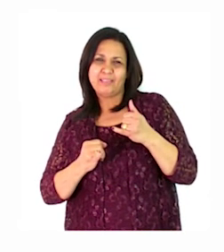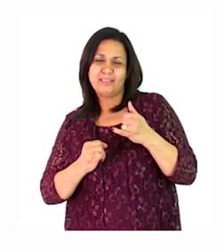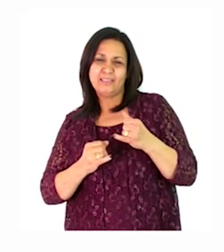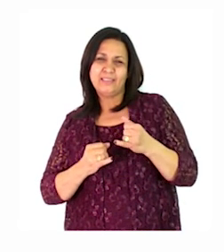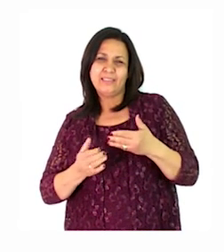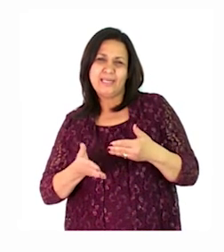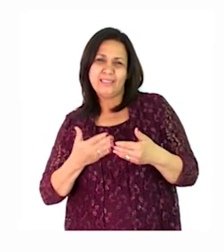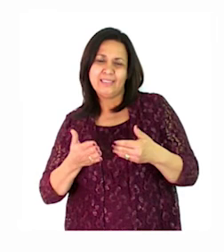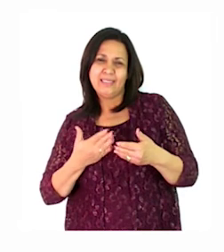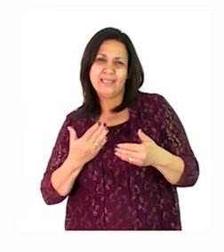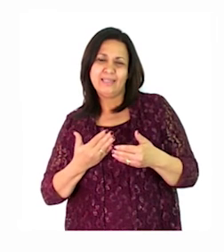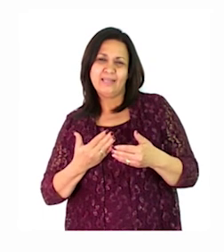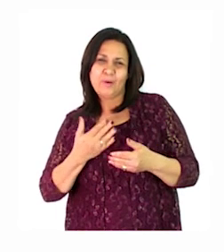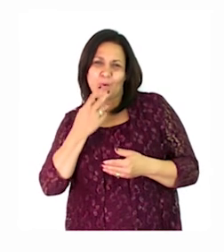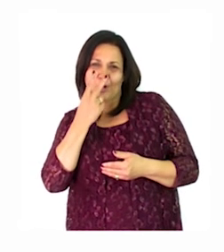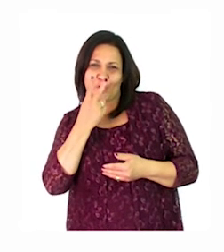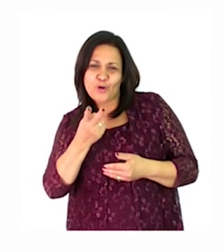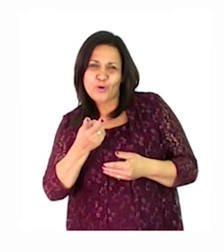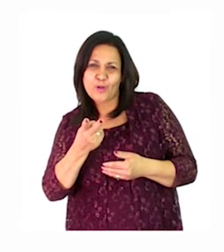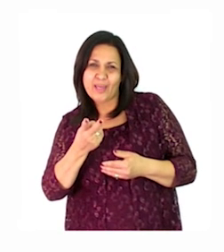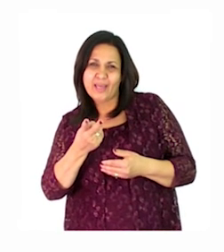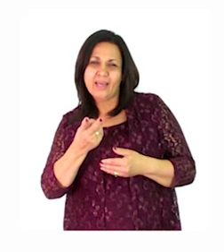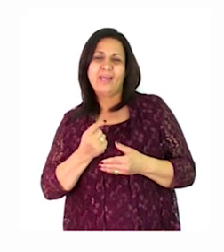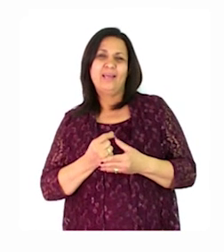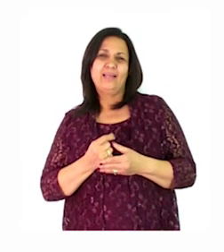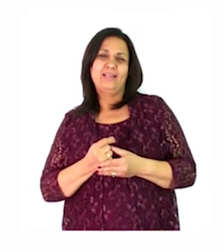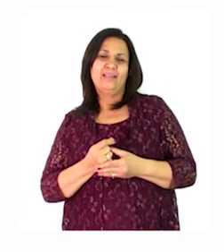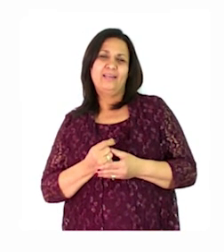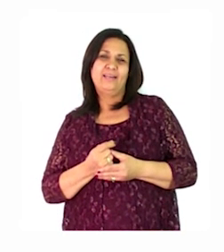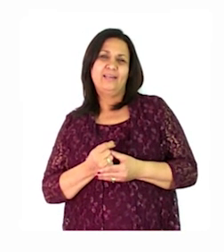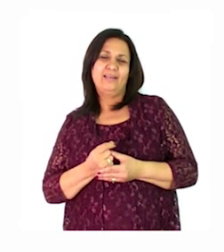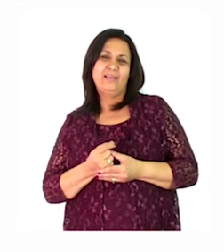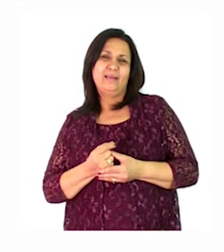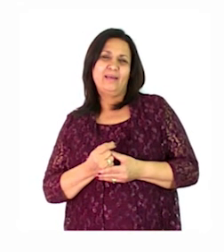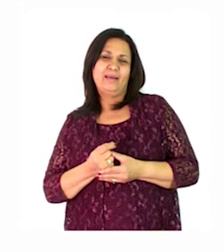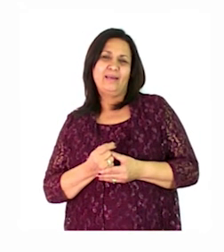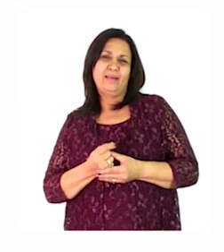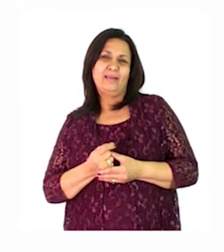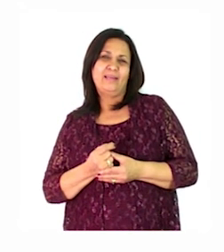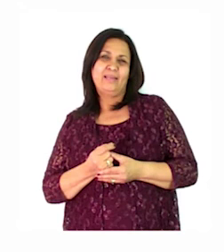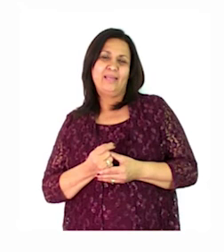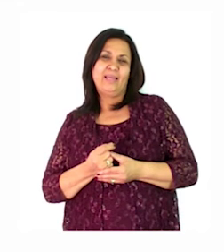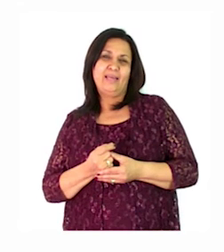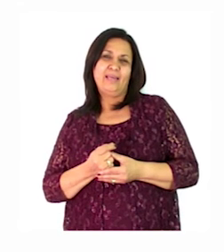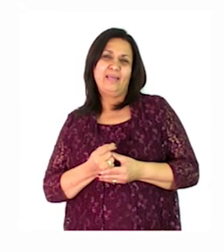very easy. We are looking at the signs that we use in